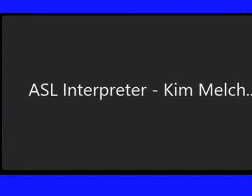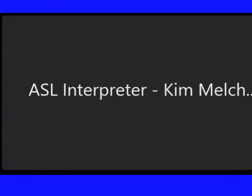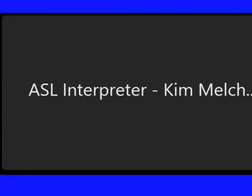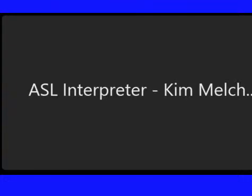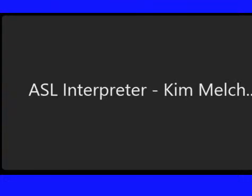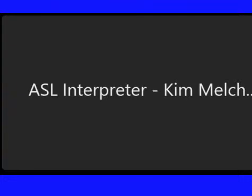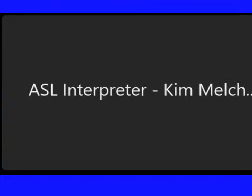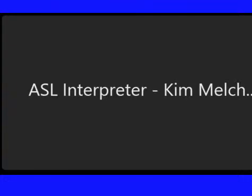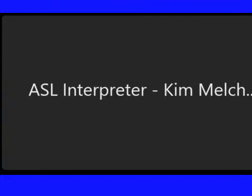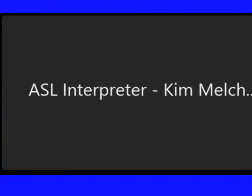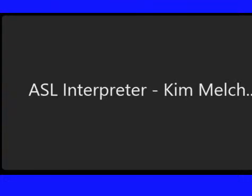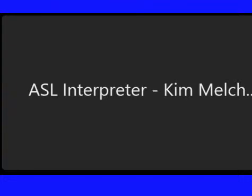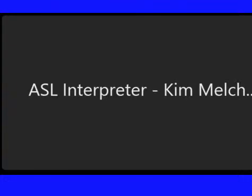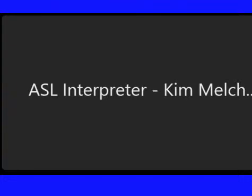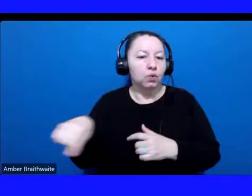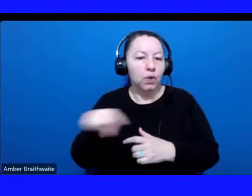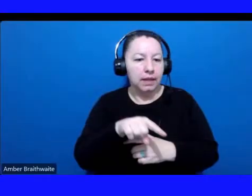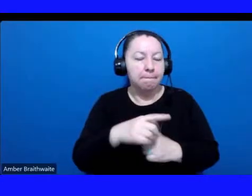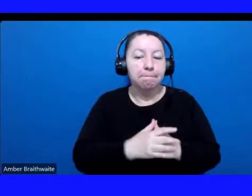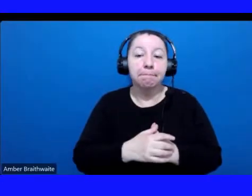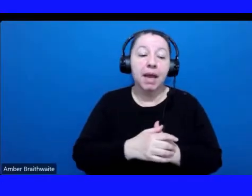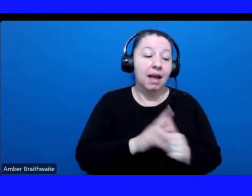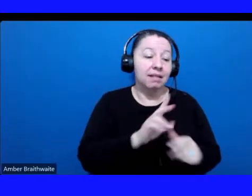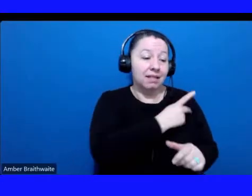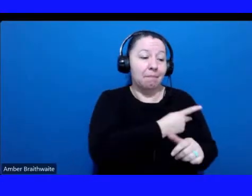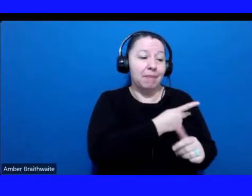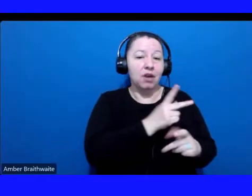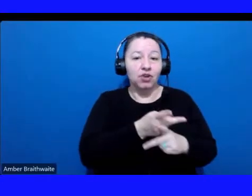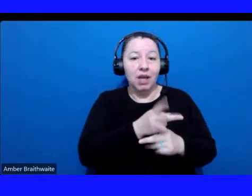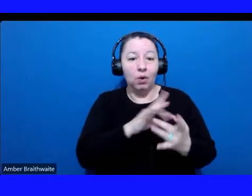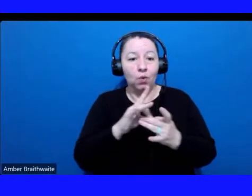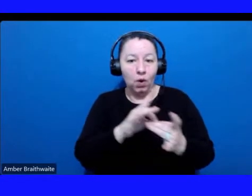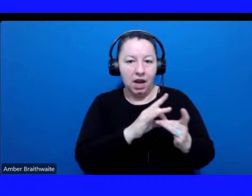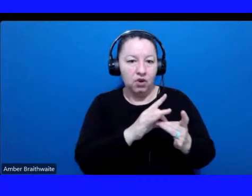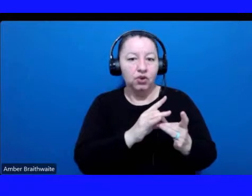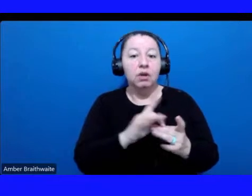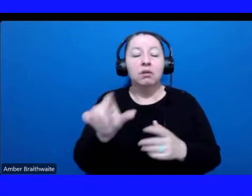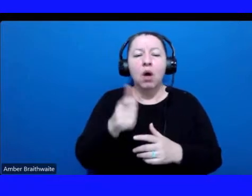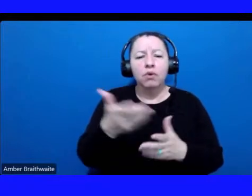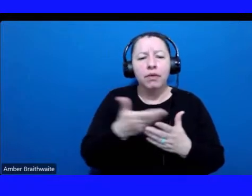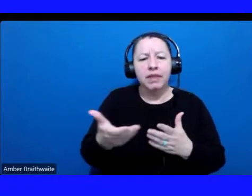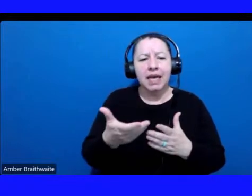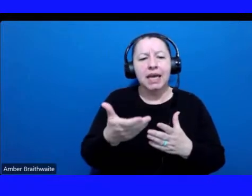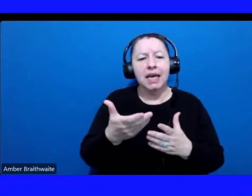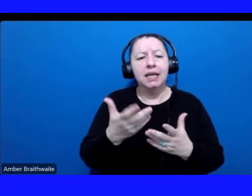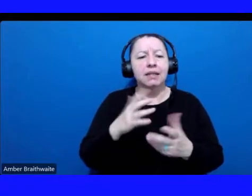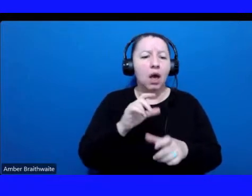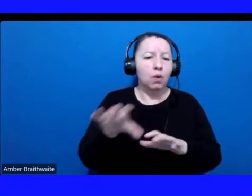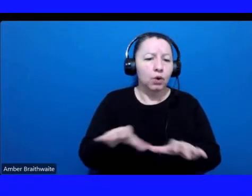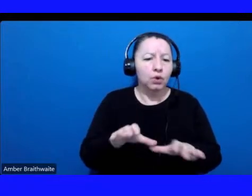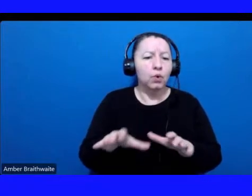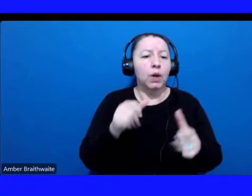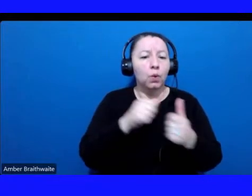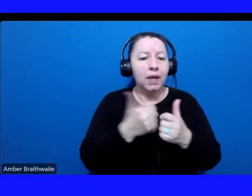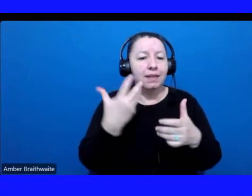that conversation in shifting the regulations in favor of patients. Next slide.